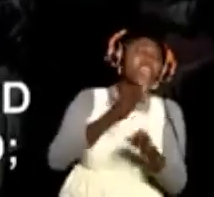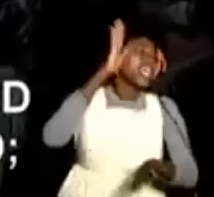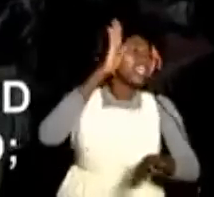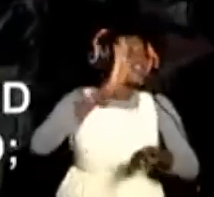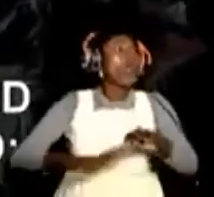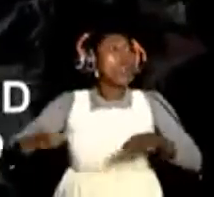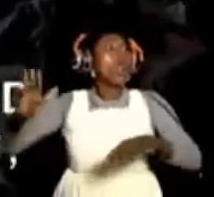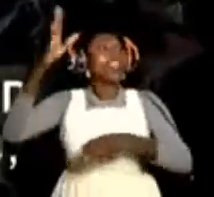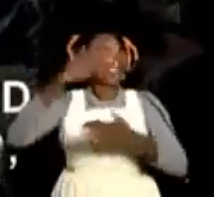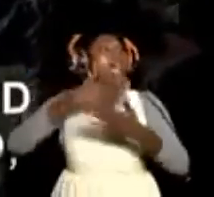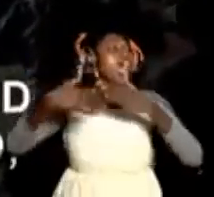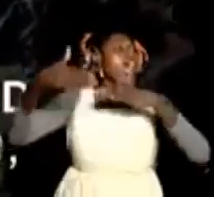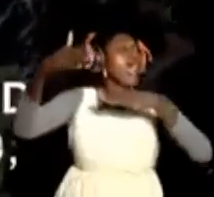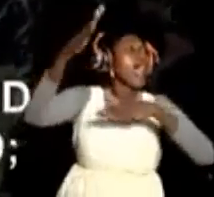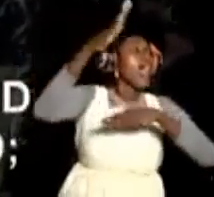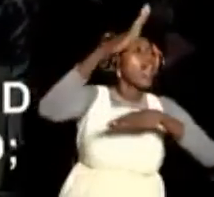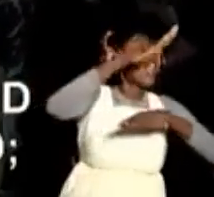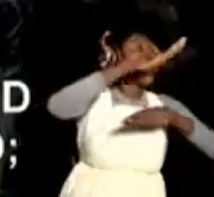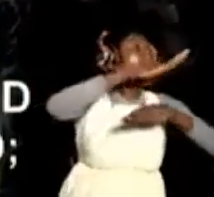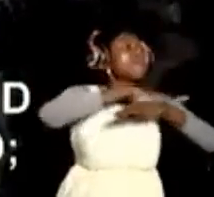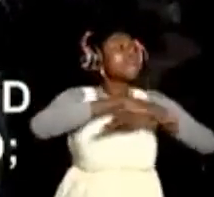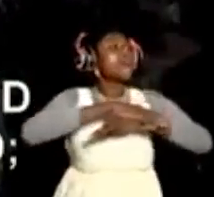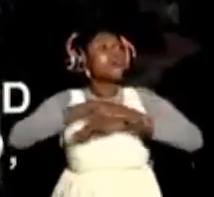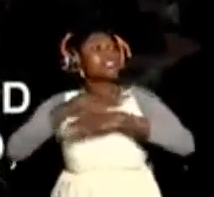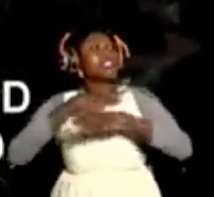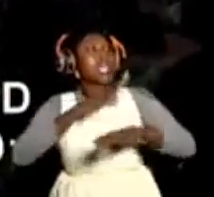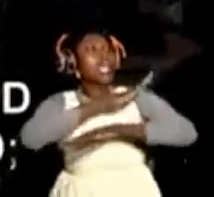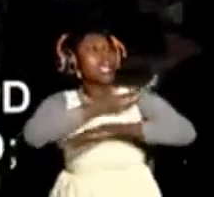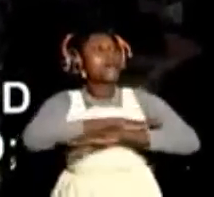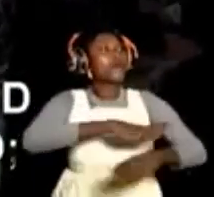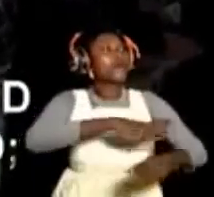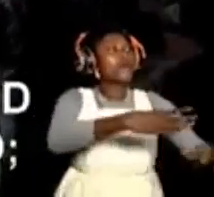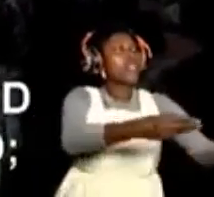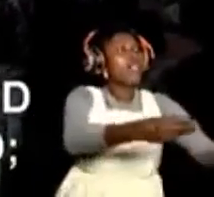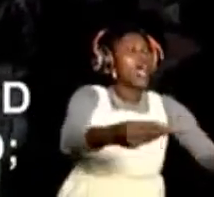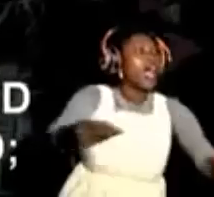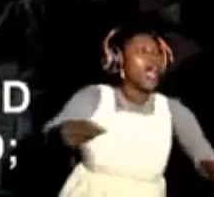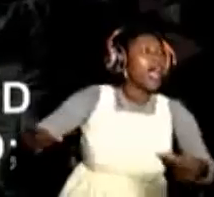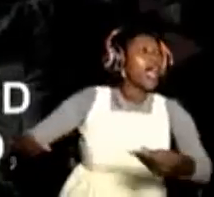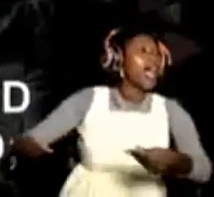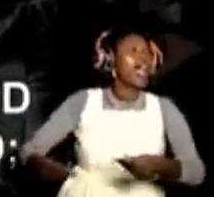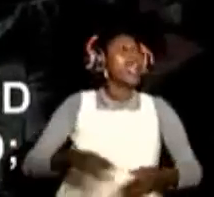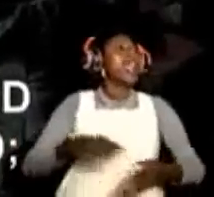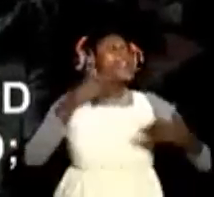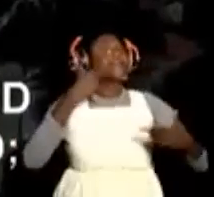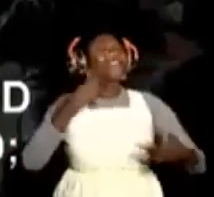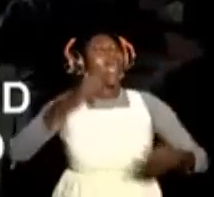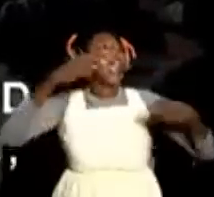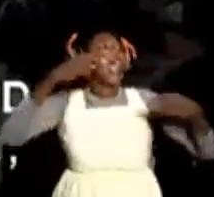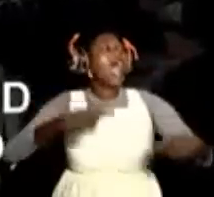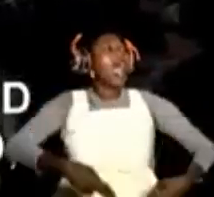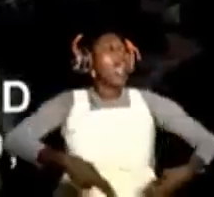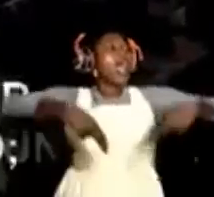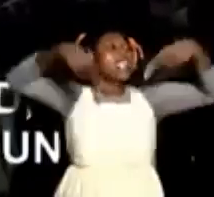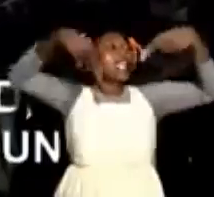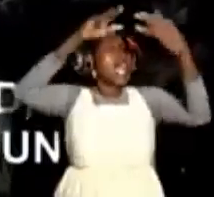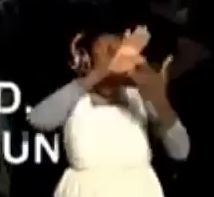there? Are you stretching your hand to heaven? I said, Lord,